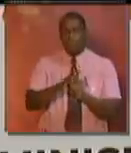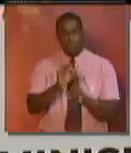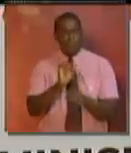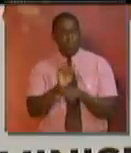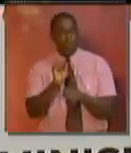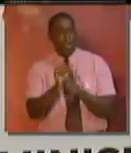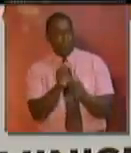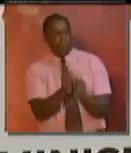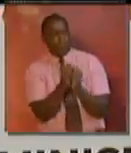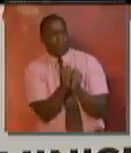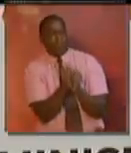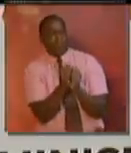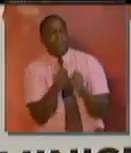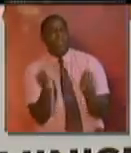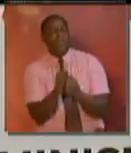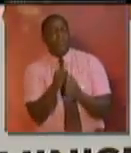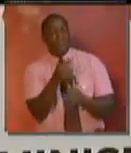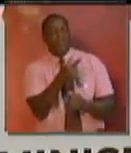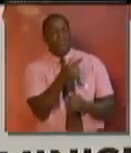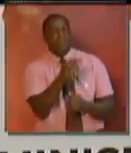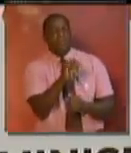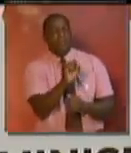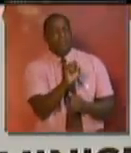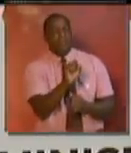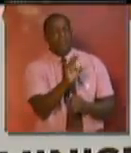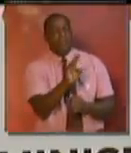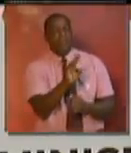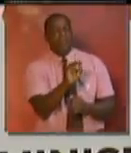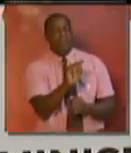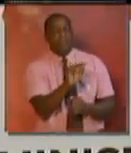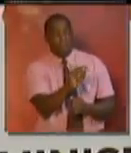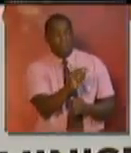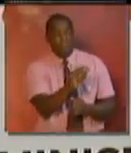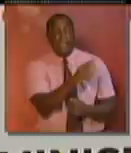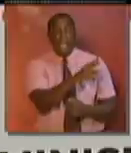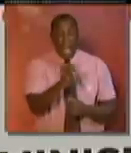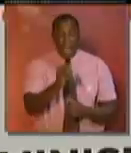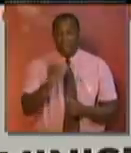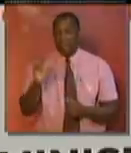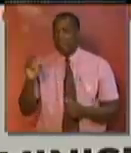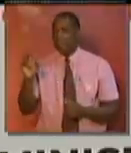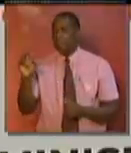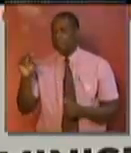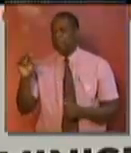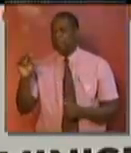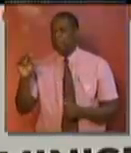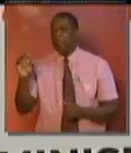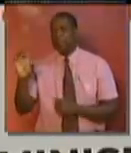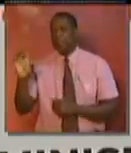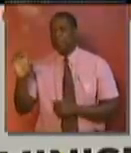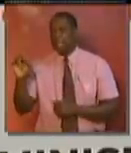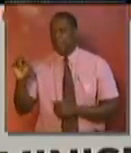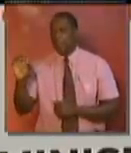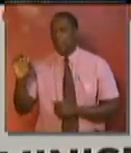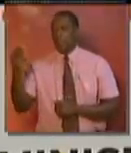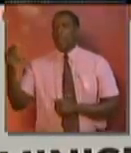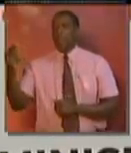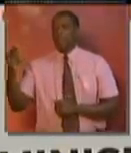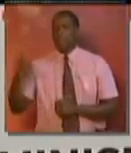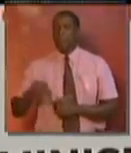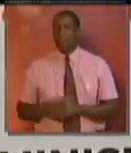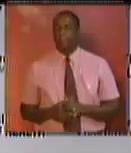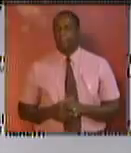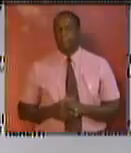the GIS unit and the county medical officers of health as we look at containment of potential